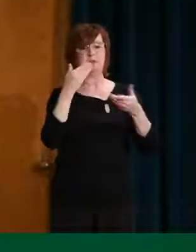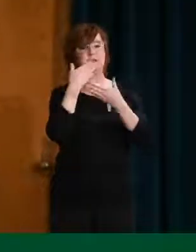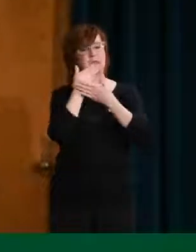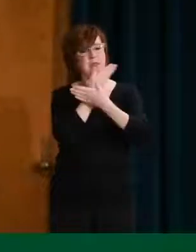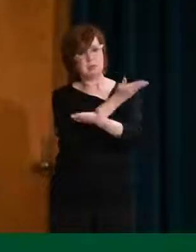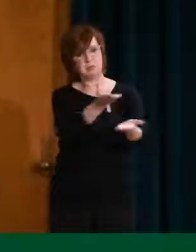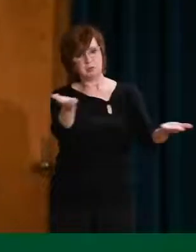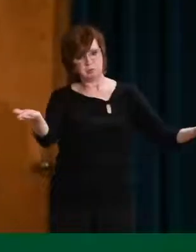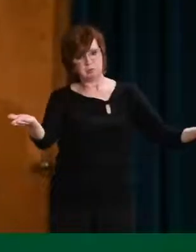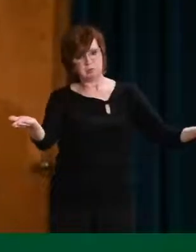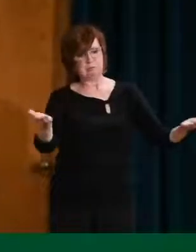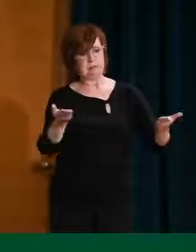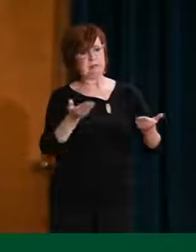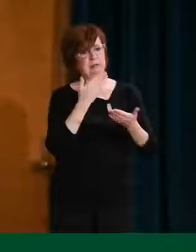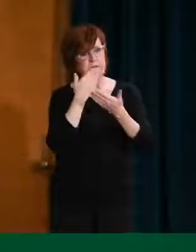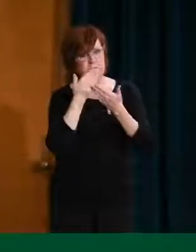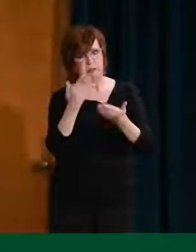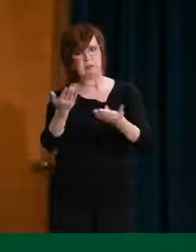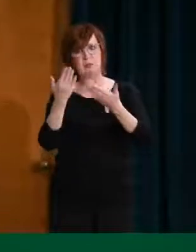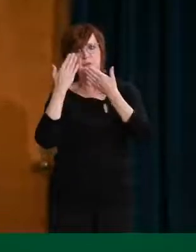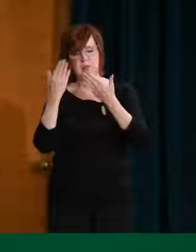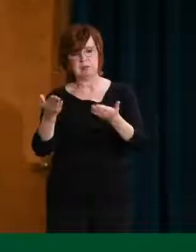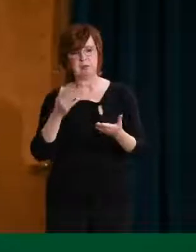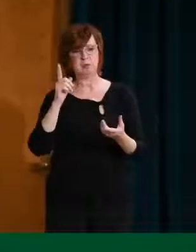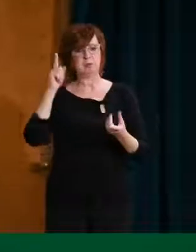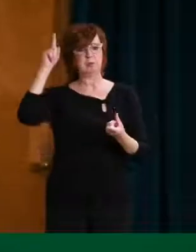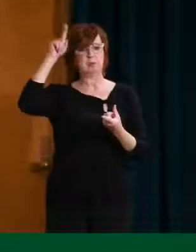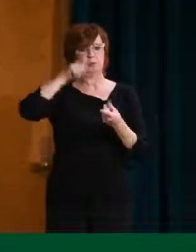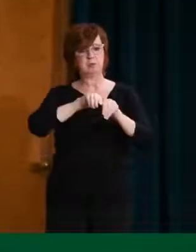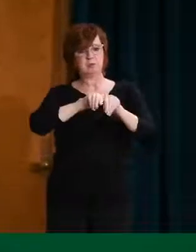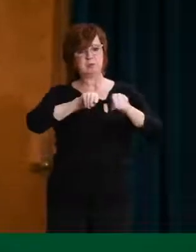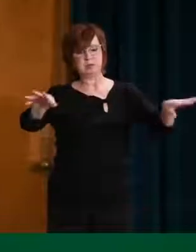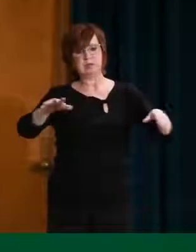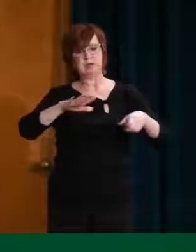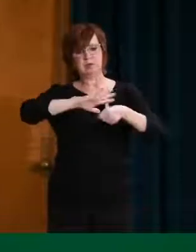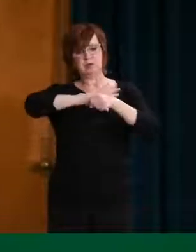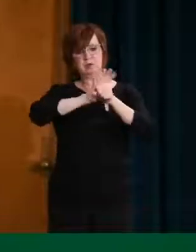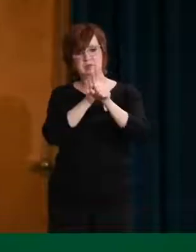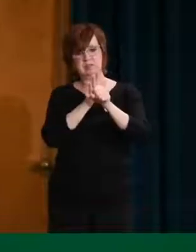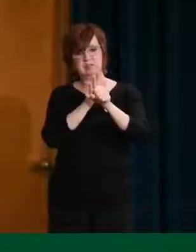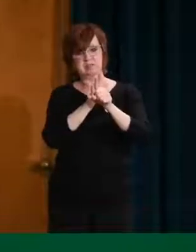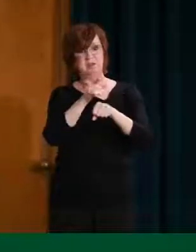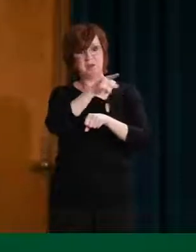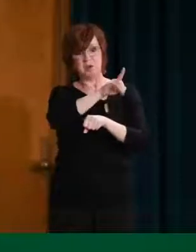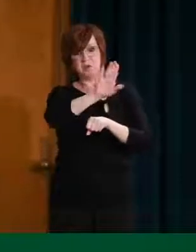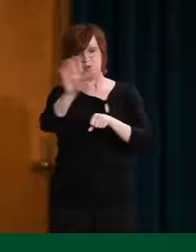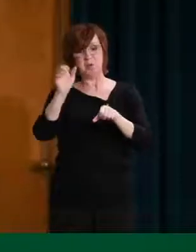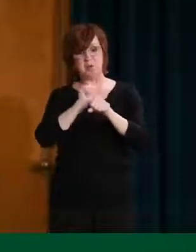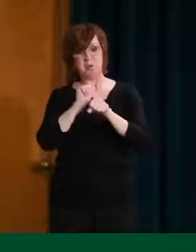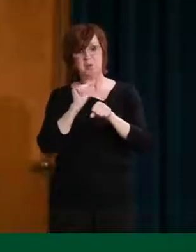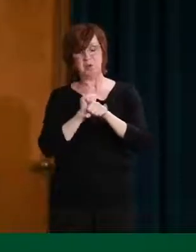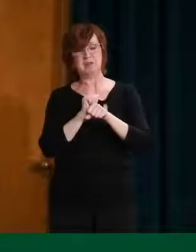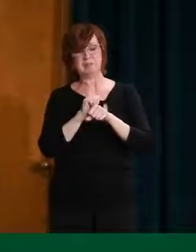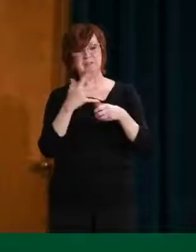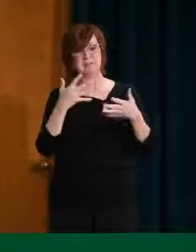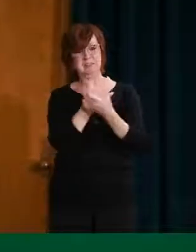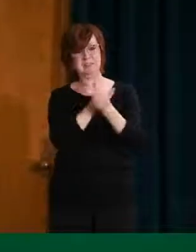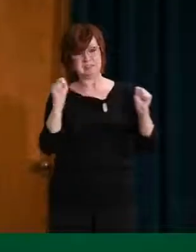the curve and to reduce the spread of COVID-19. You are saving lives. Dr.